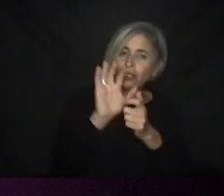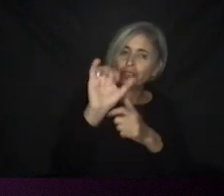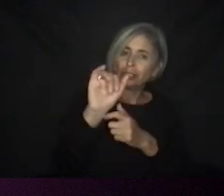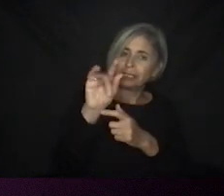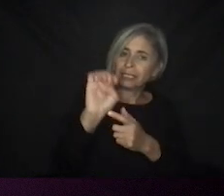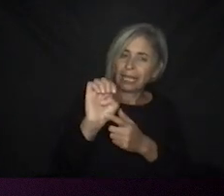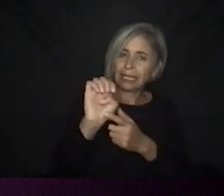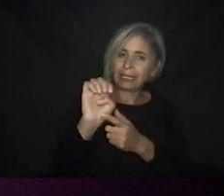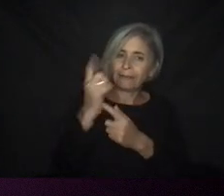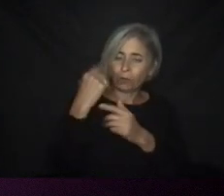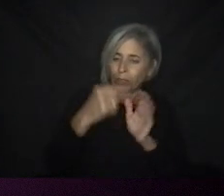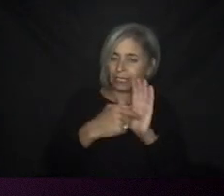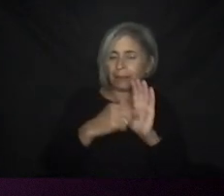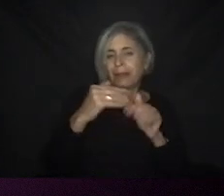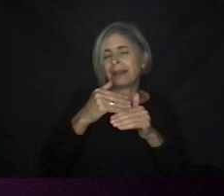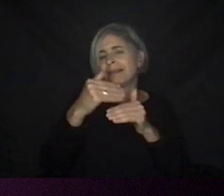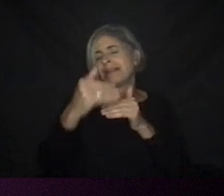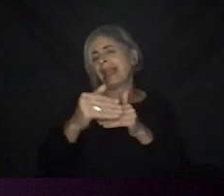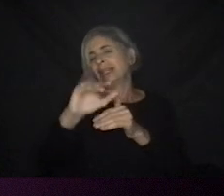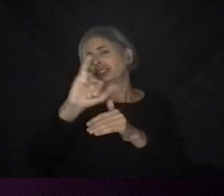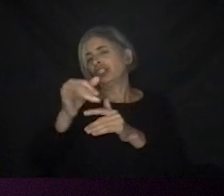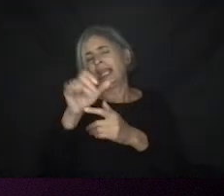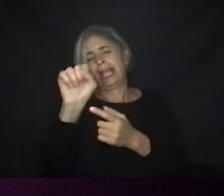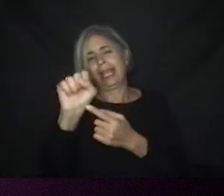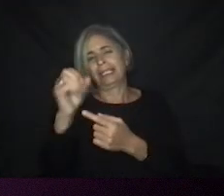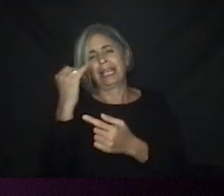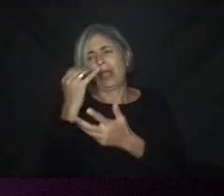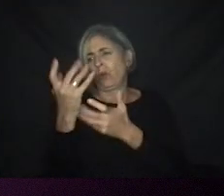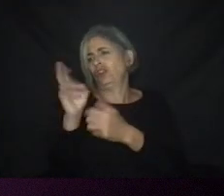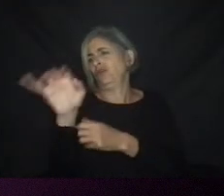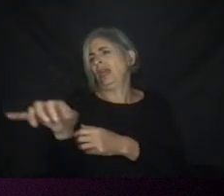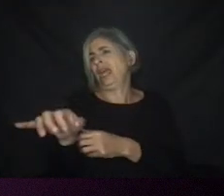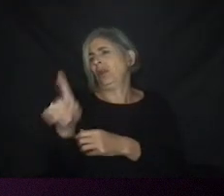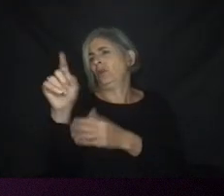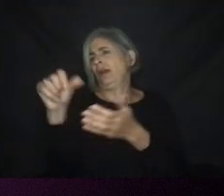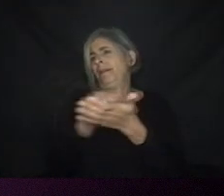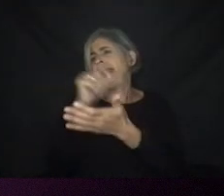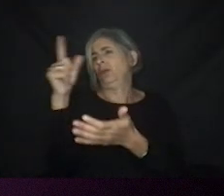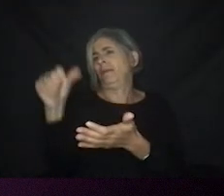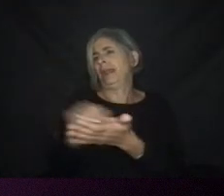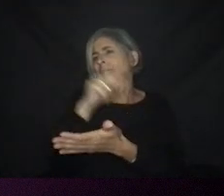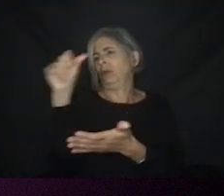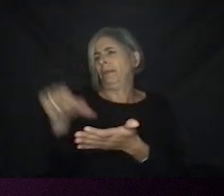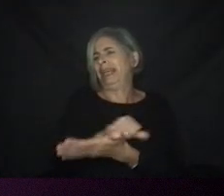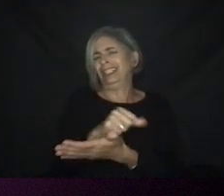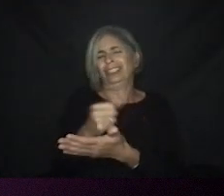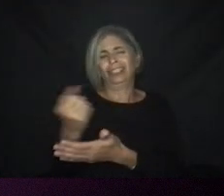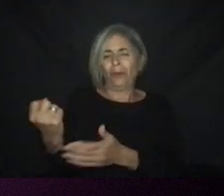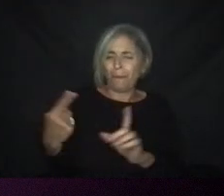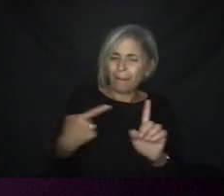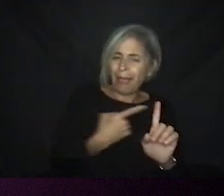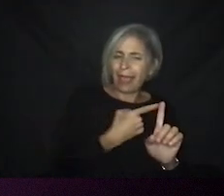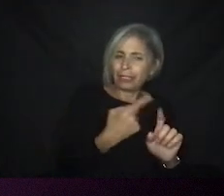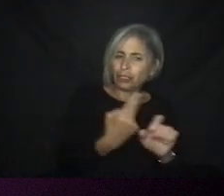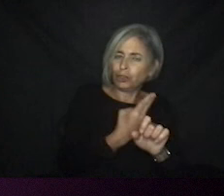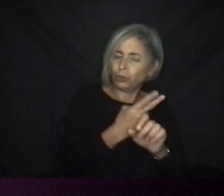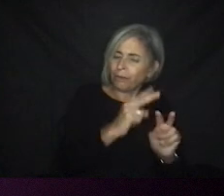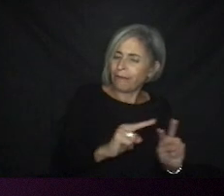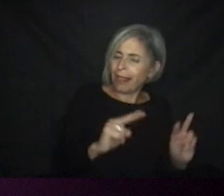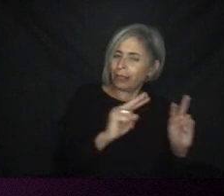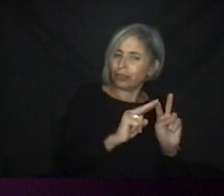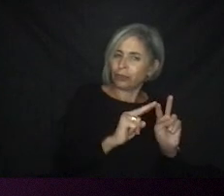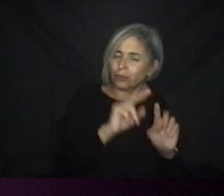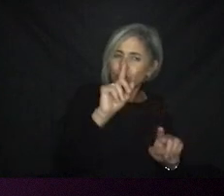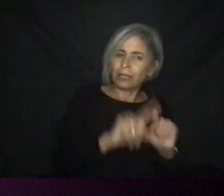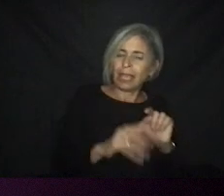into, for example, Next.js, if you're wanting to do that and you're like, oh, we're going to have to do one page at a time, tie it back to user value. You